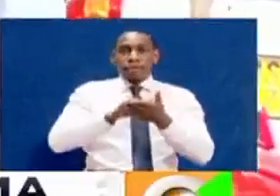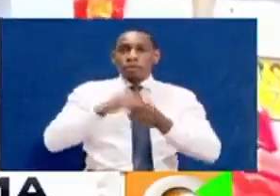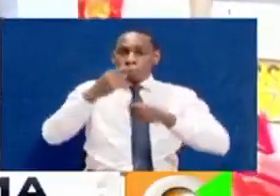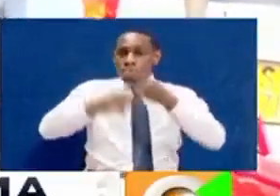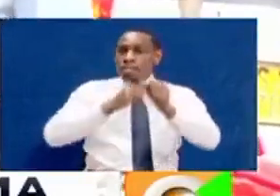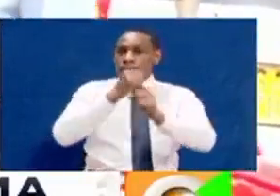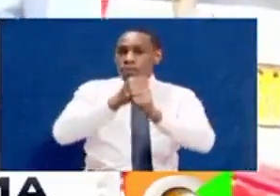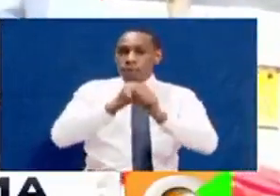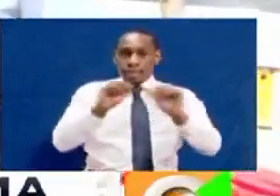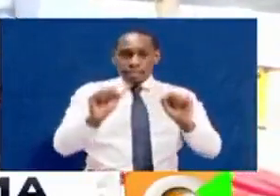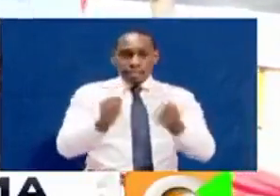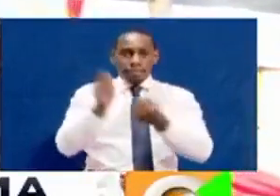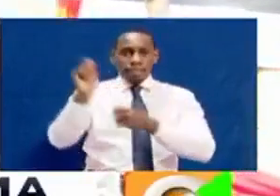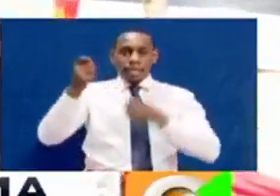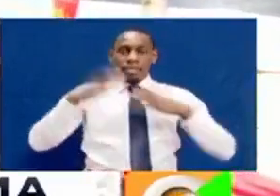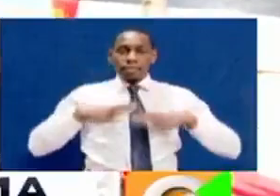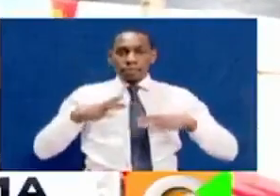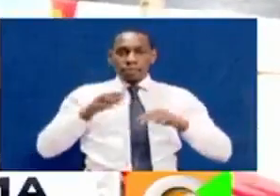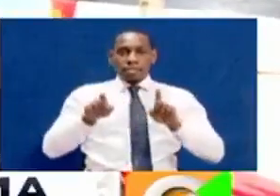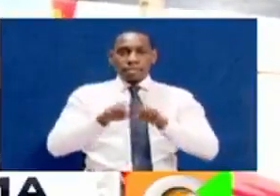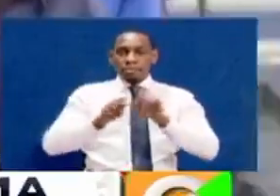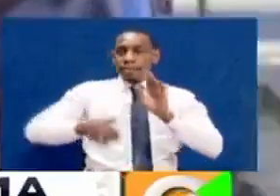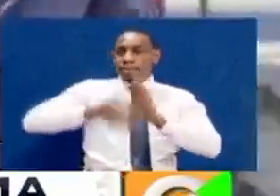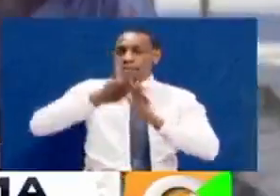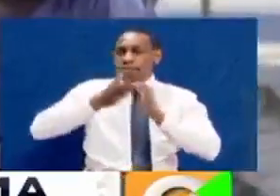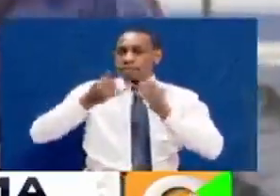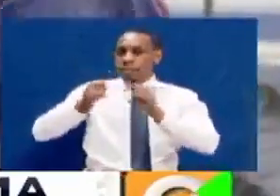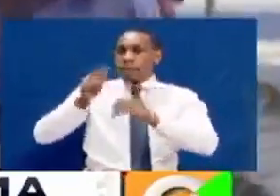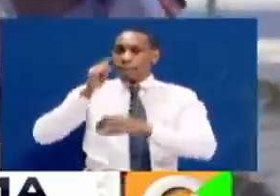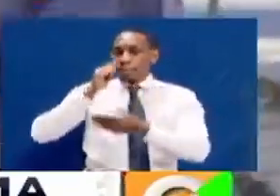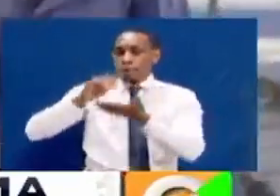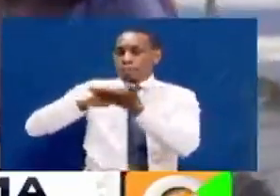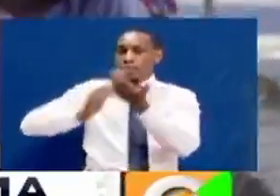gas, the safety of Kenyans amid the rushed implementation of the